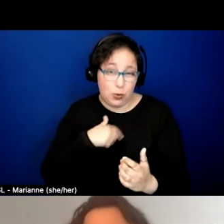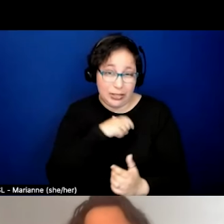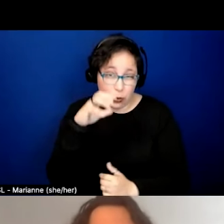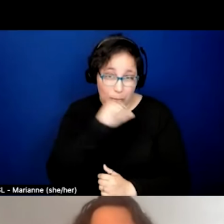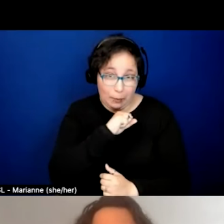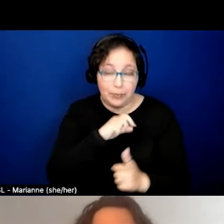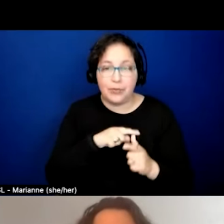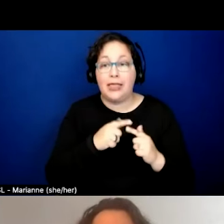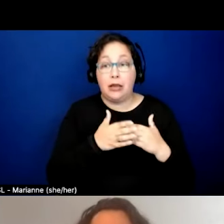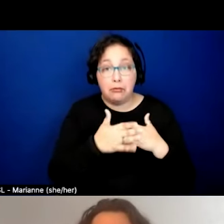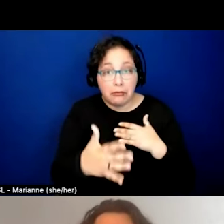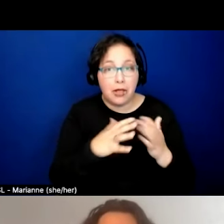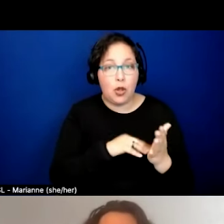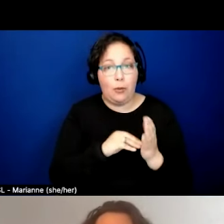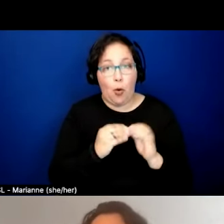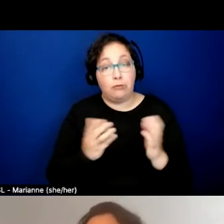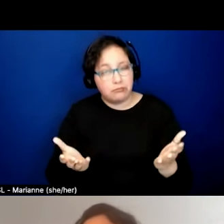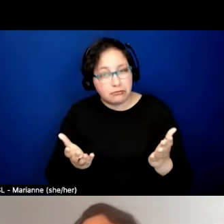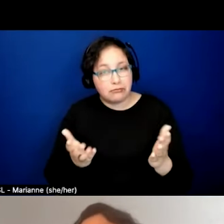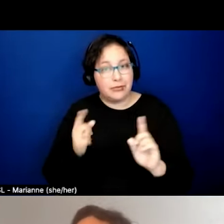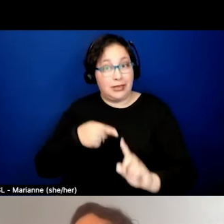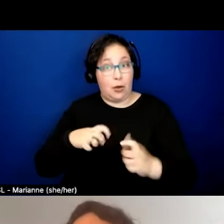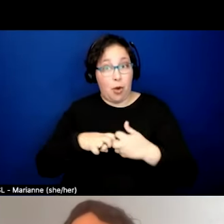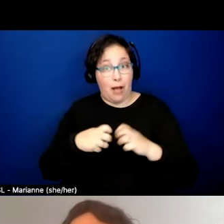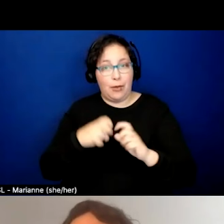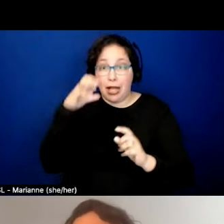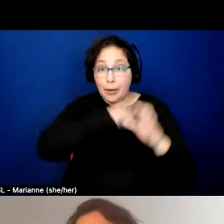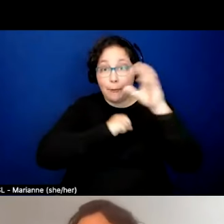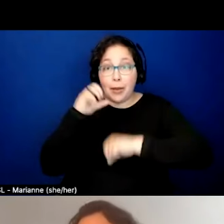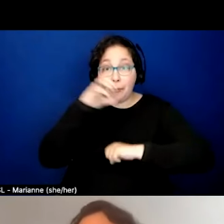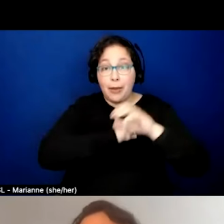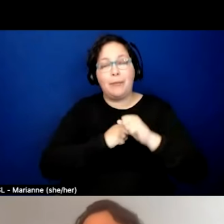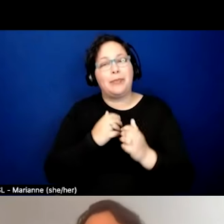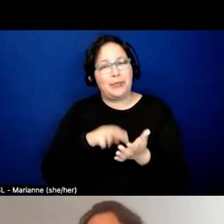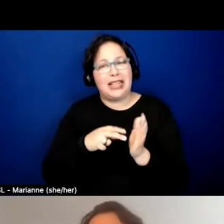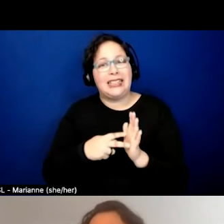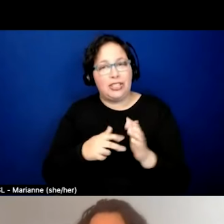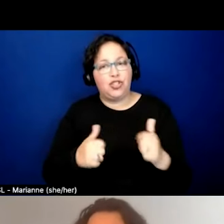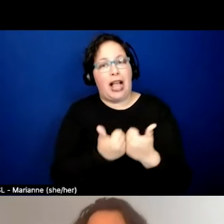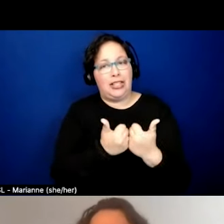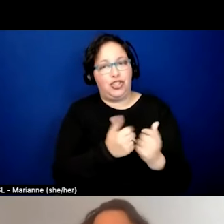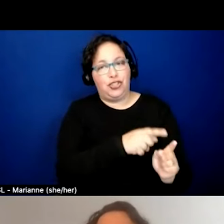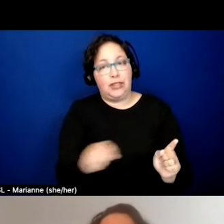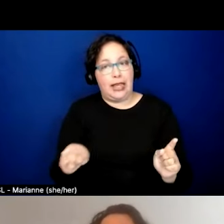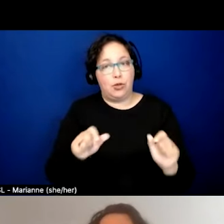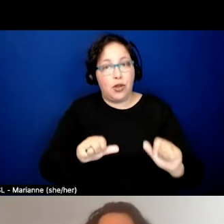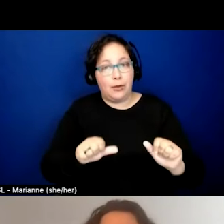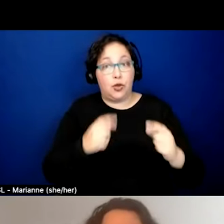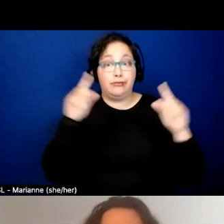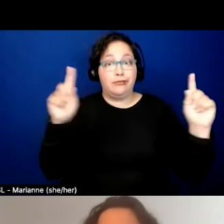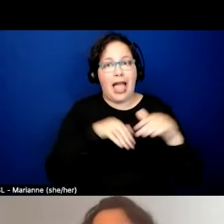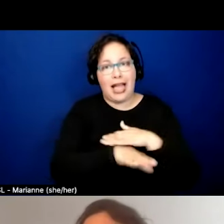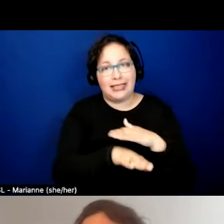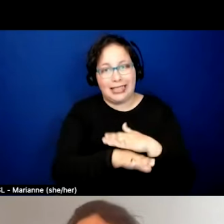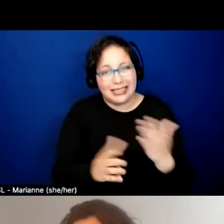learn with p5.js. The problem is that all of these assumptions are also challenges for some people to actually have access. Not